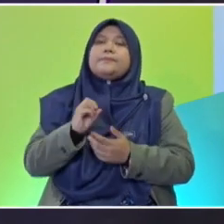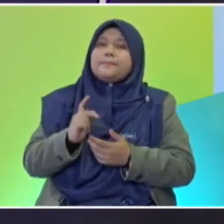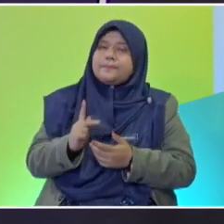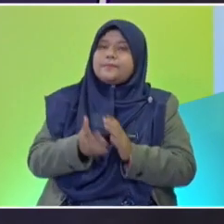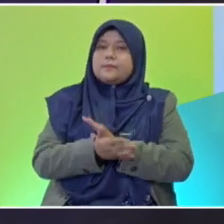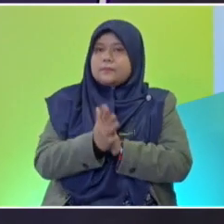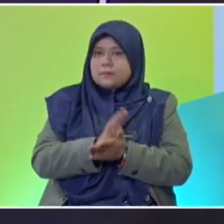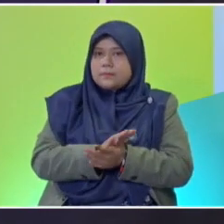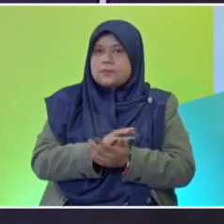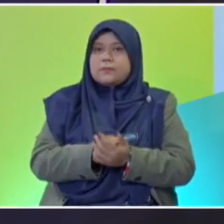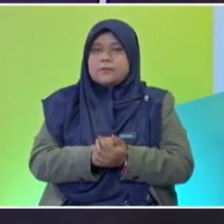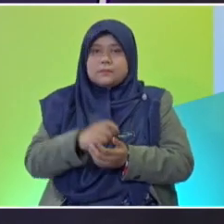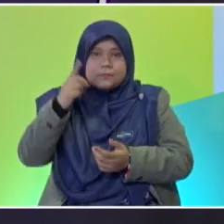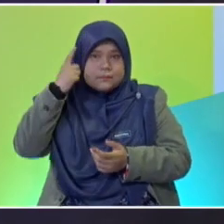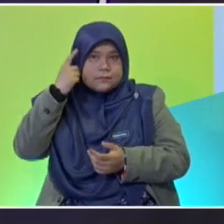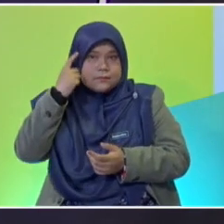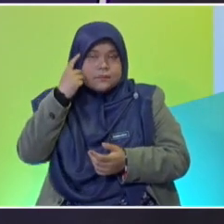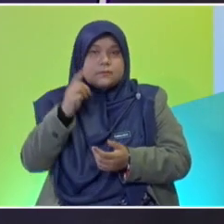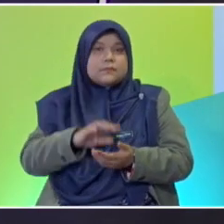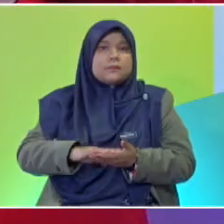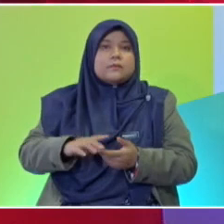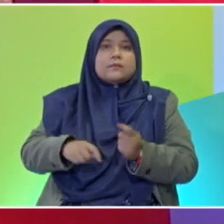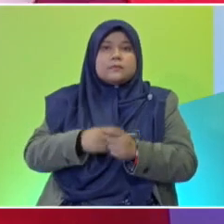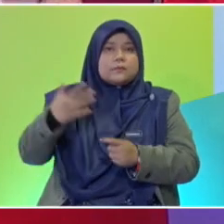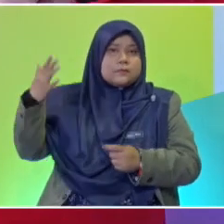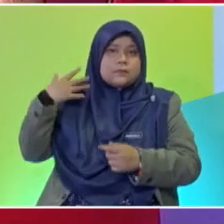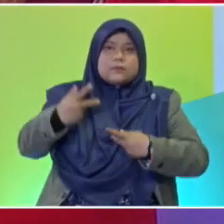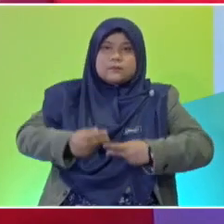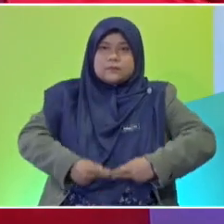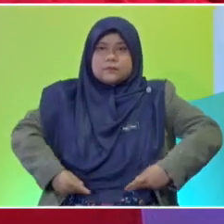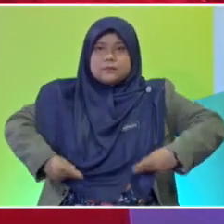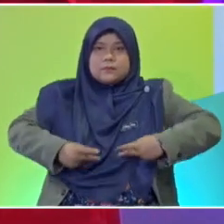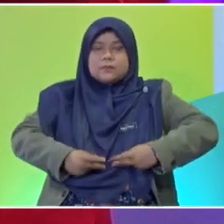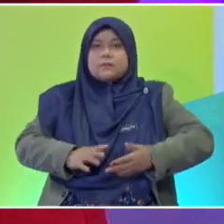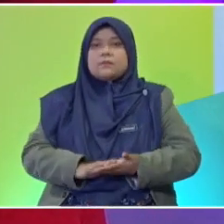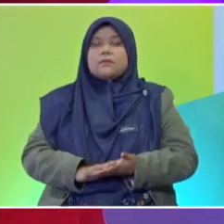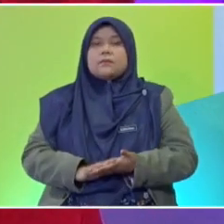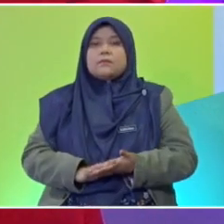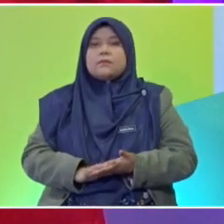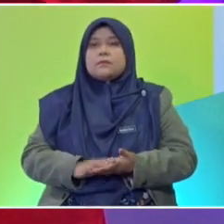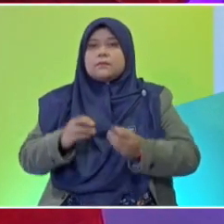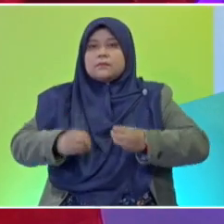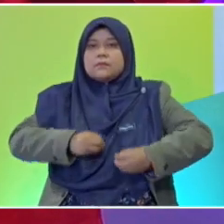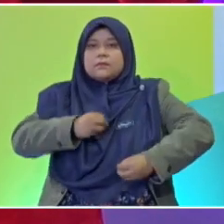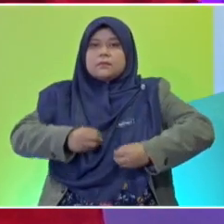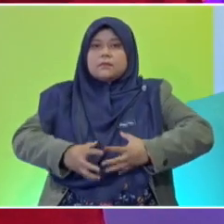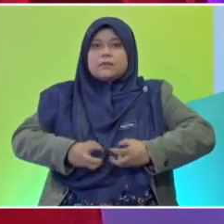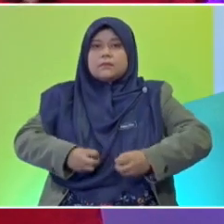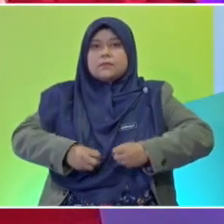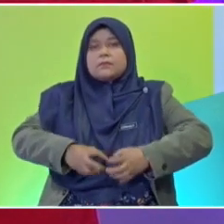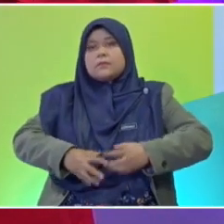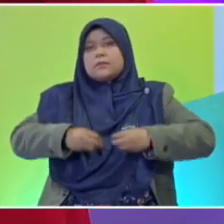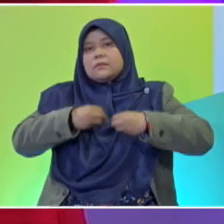So, if you remember, in year 4, we learned that the lungs is where the oxygen and also